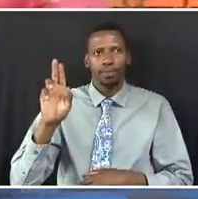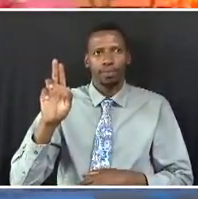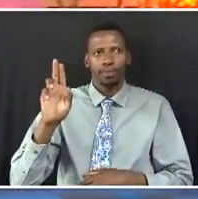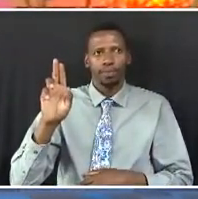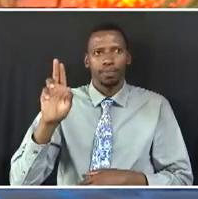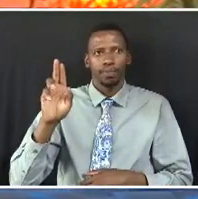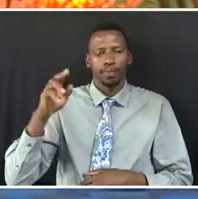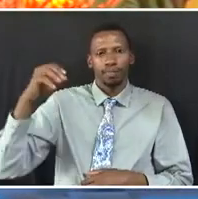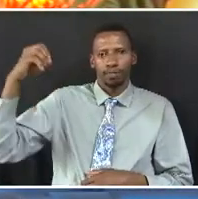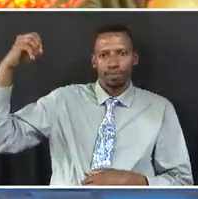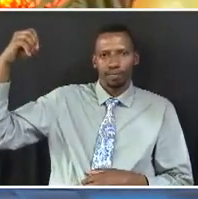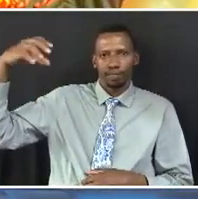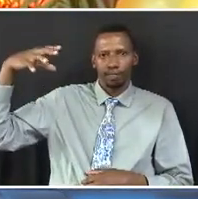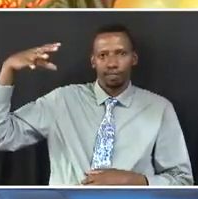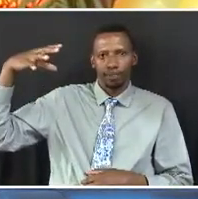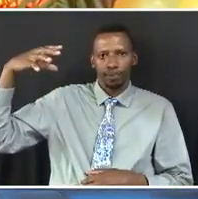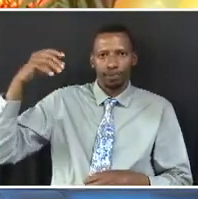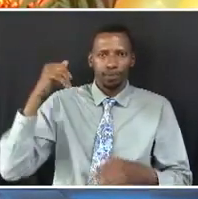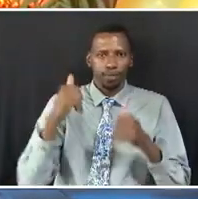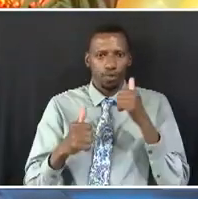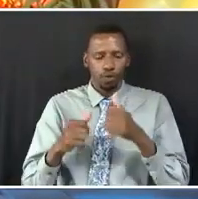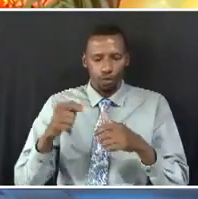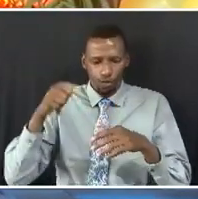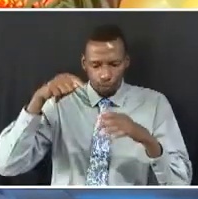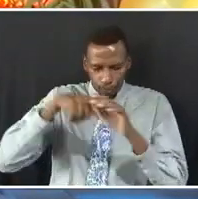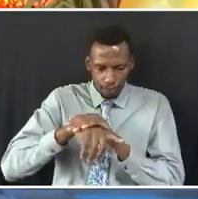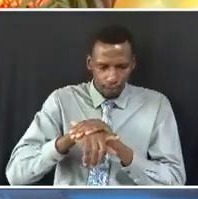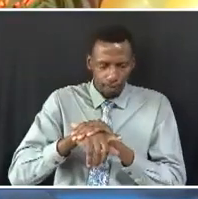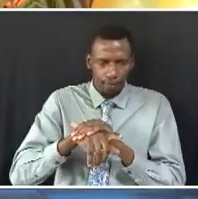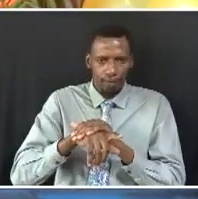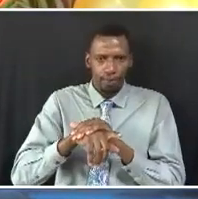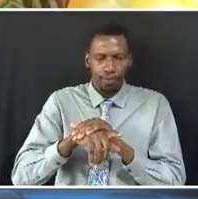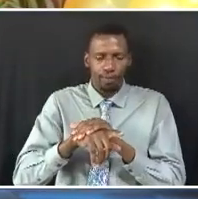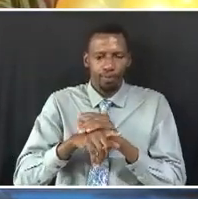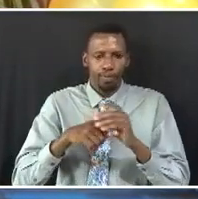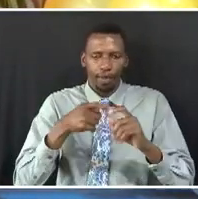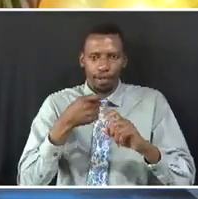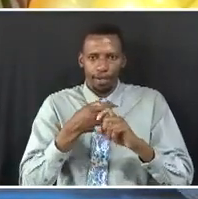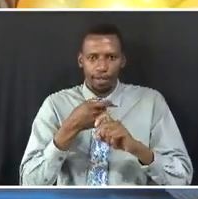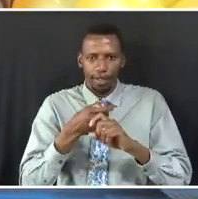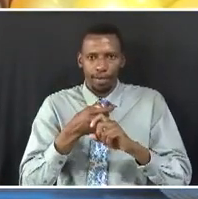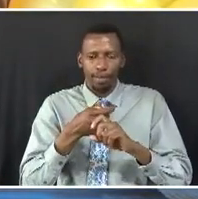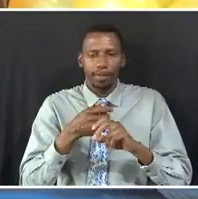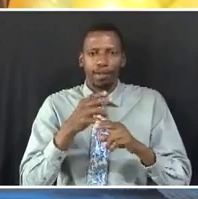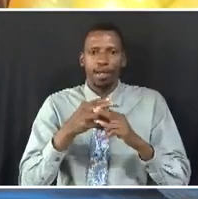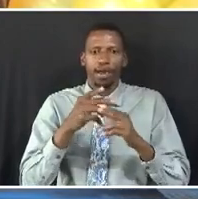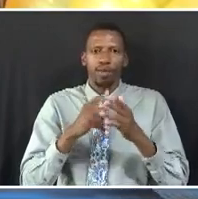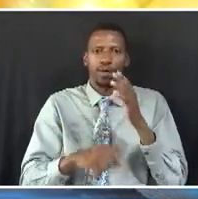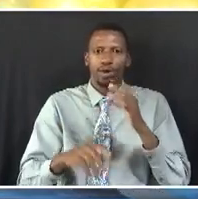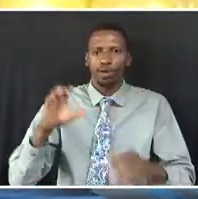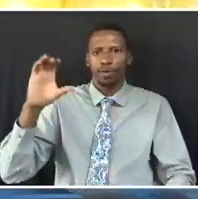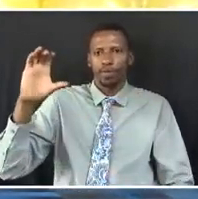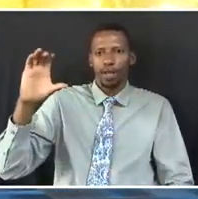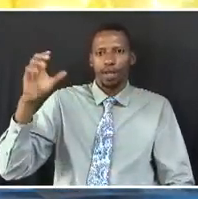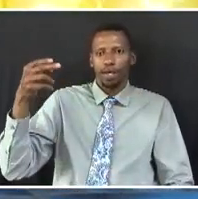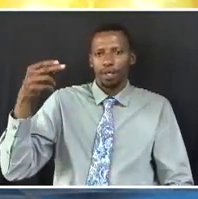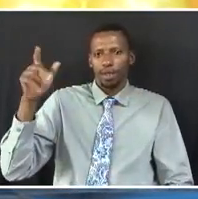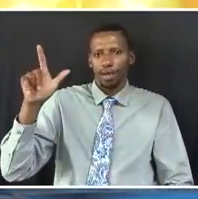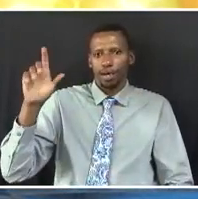the light which goes into their cells, which have got chloroplasts on them. Say